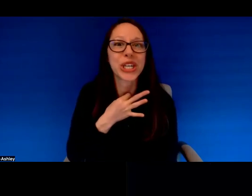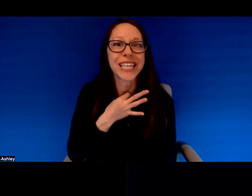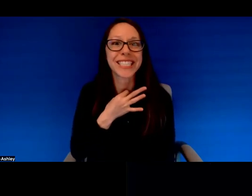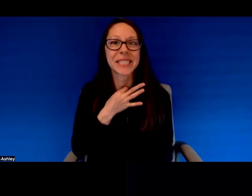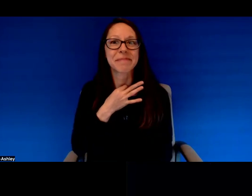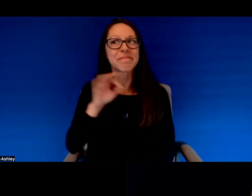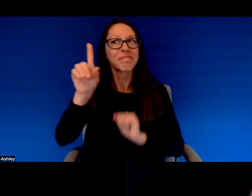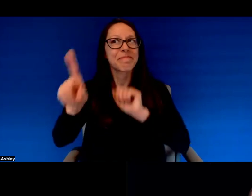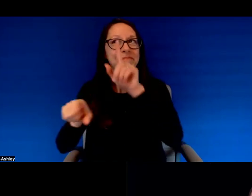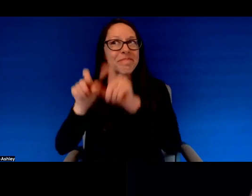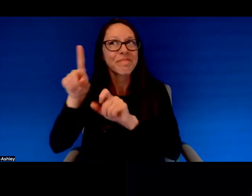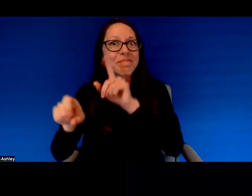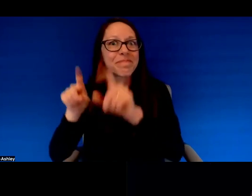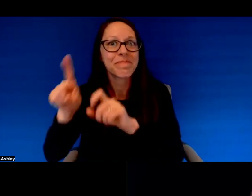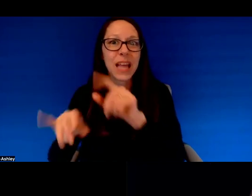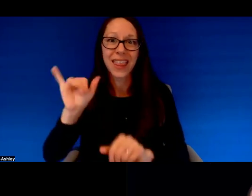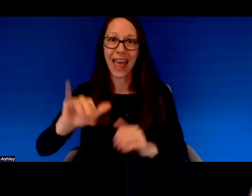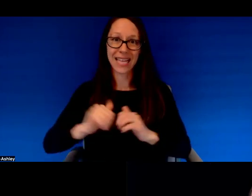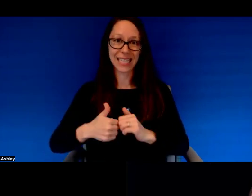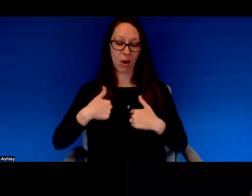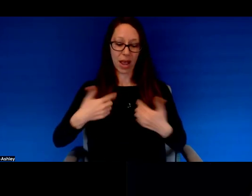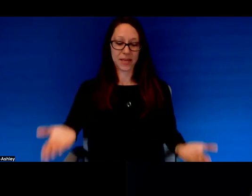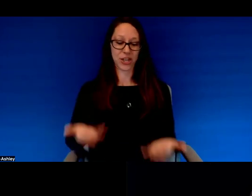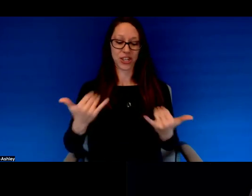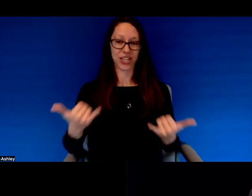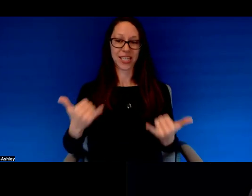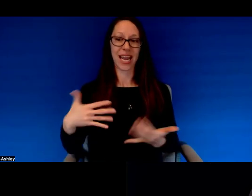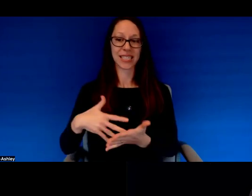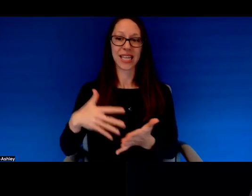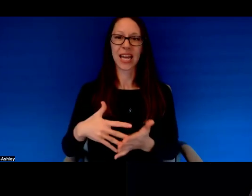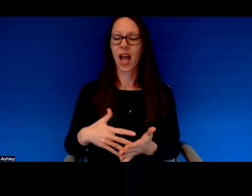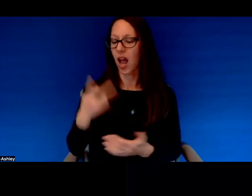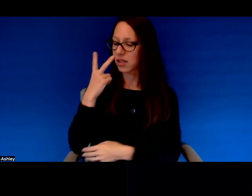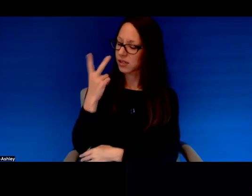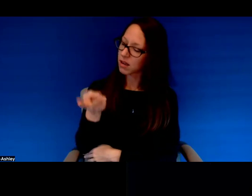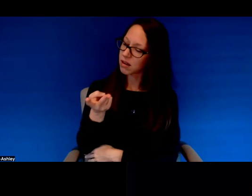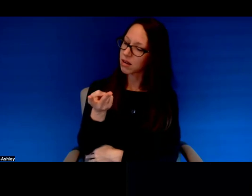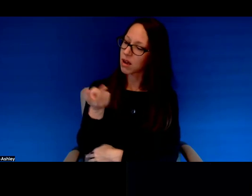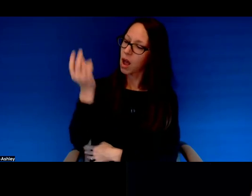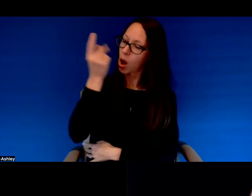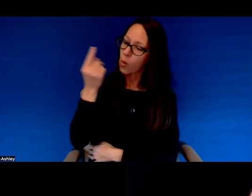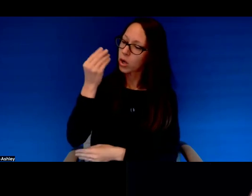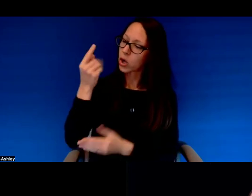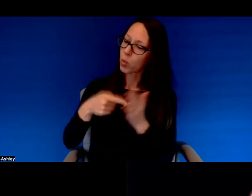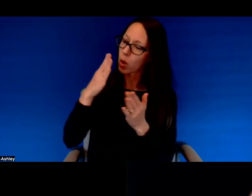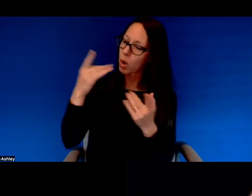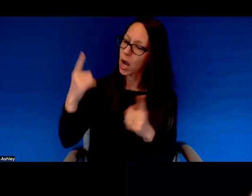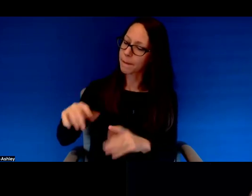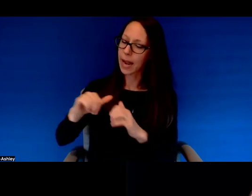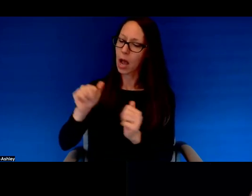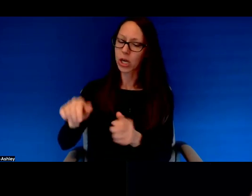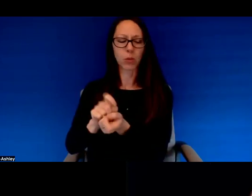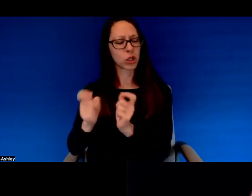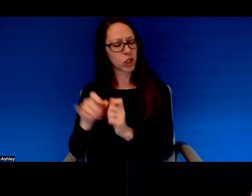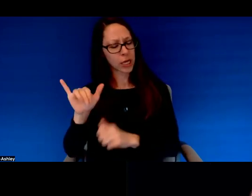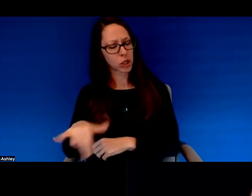ask questions. That's how I got to where I am studying what I am. I just looked at something and I was like, I wonder what would happen, and I wonder how we can change that.